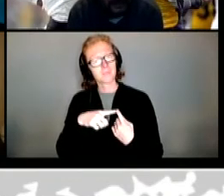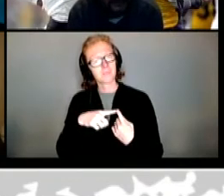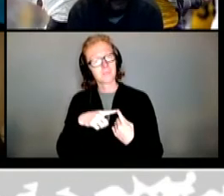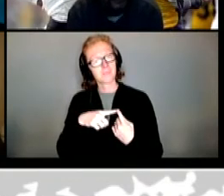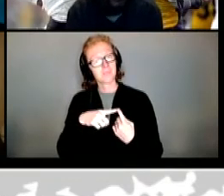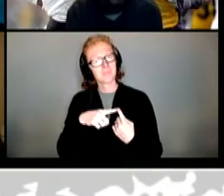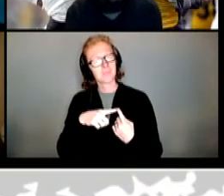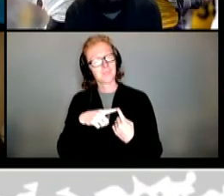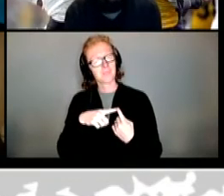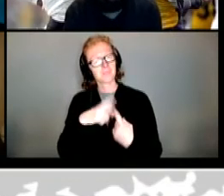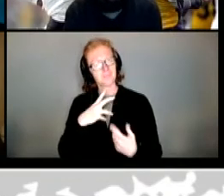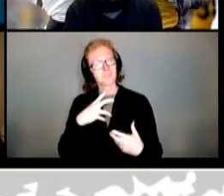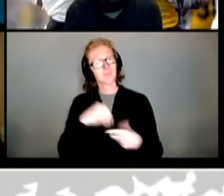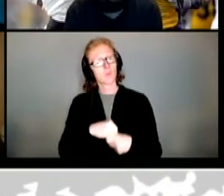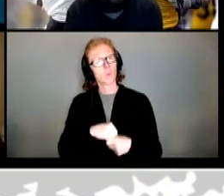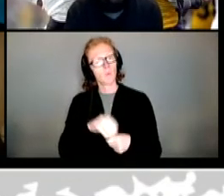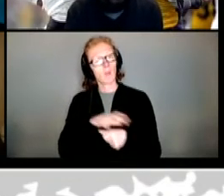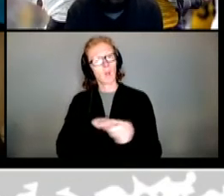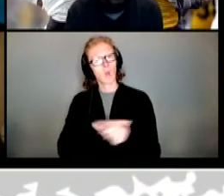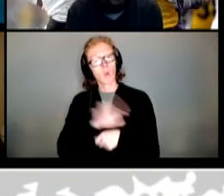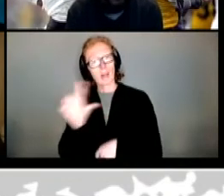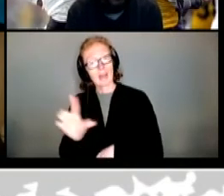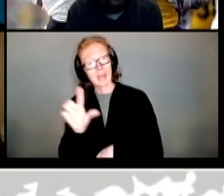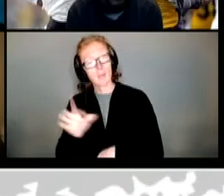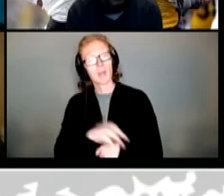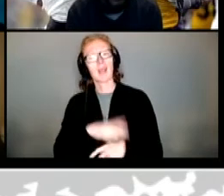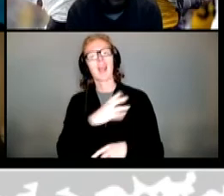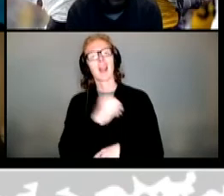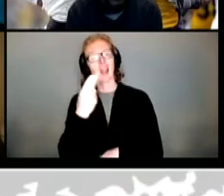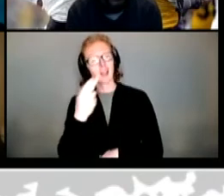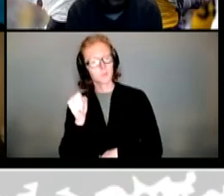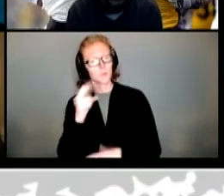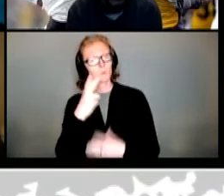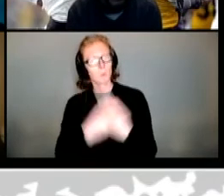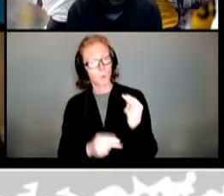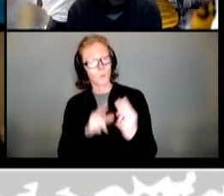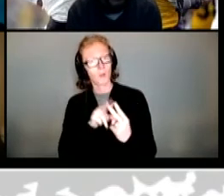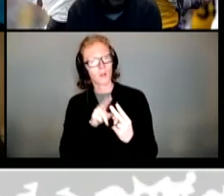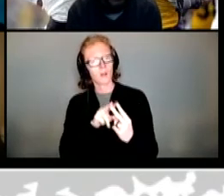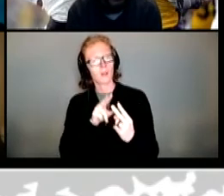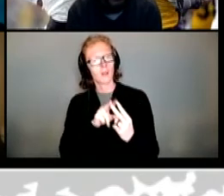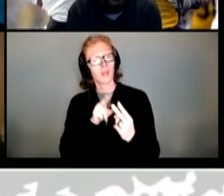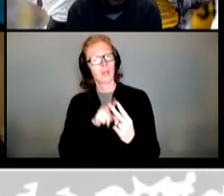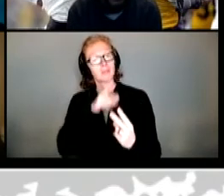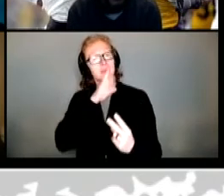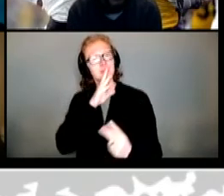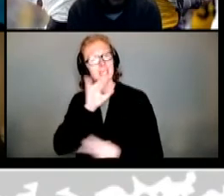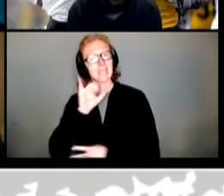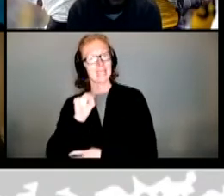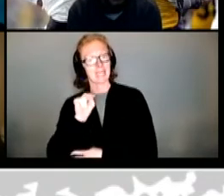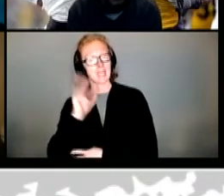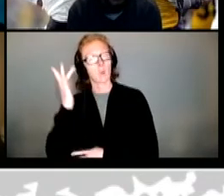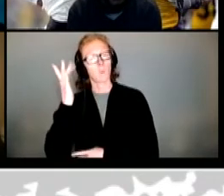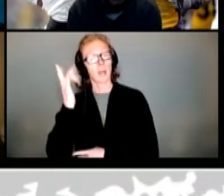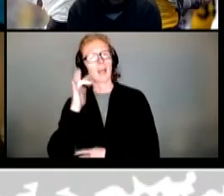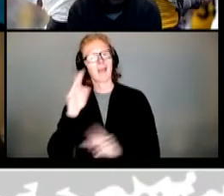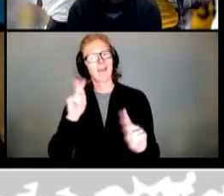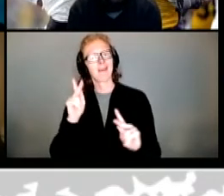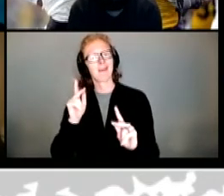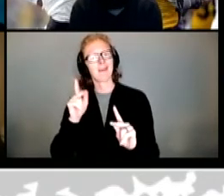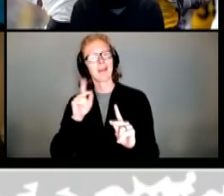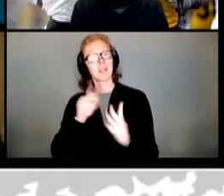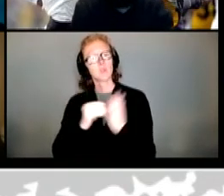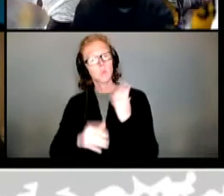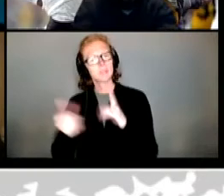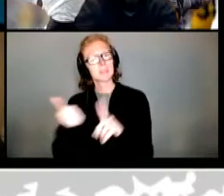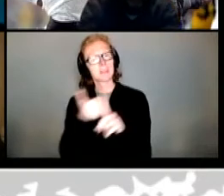joining in with the local libraries and the different high school areas and have speak-ins so that kids can come in or